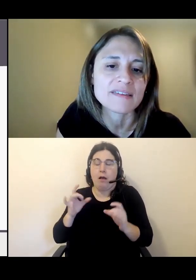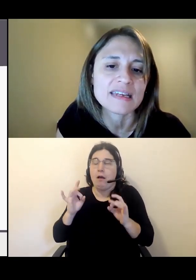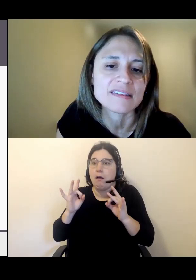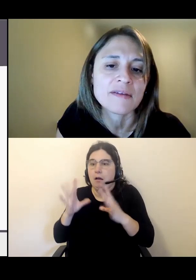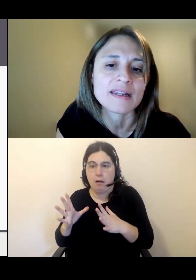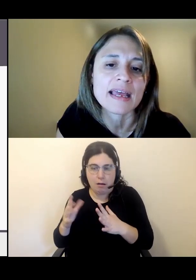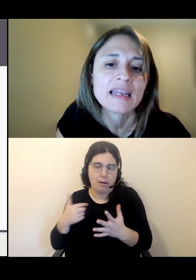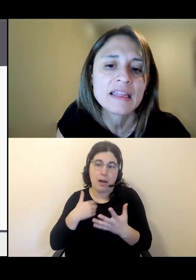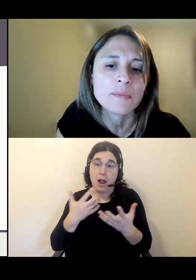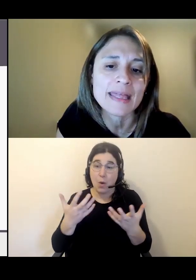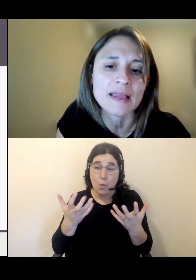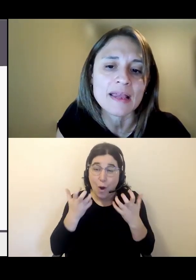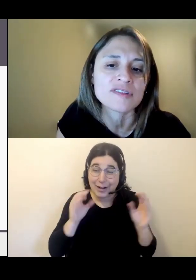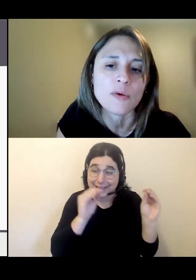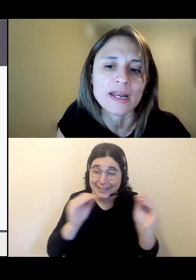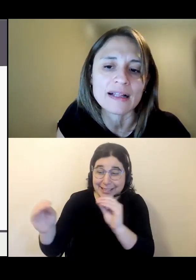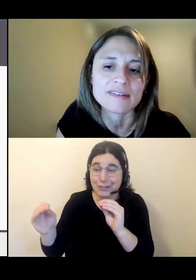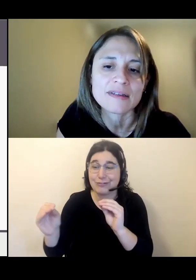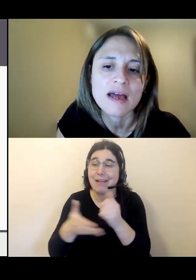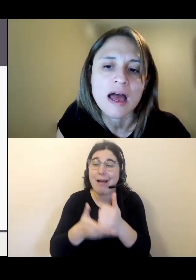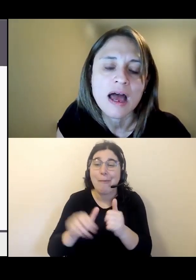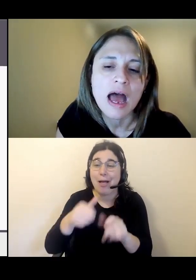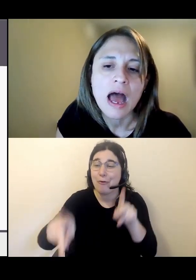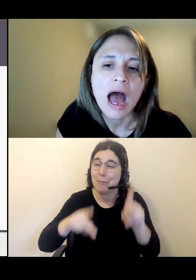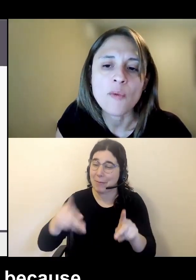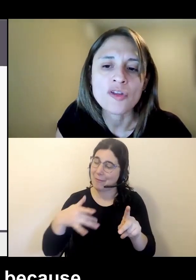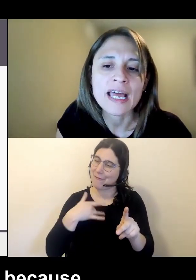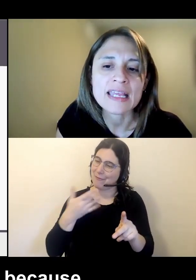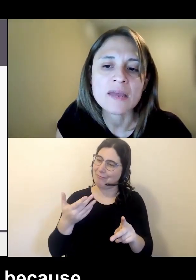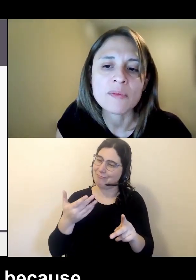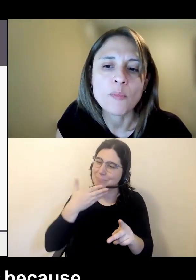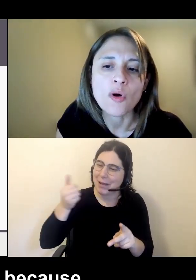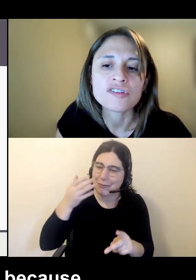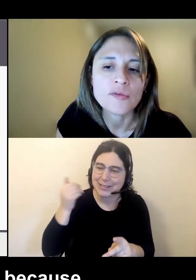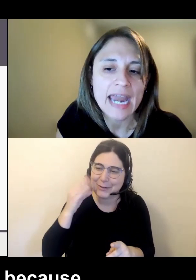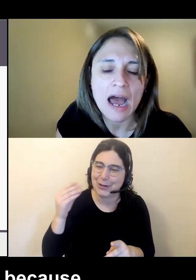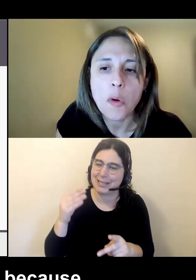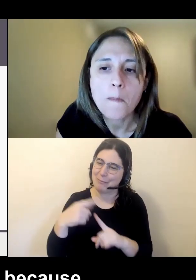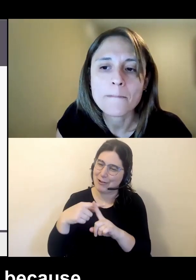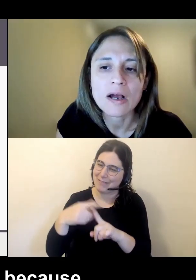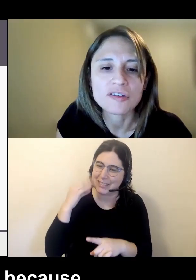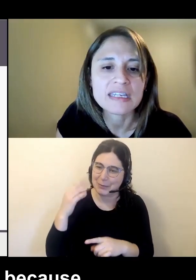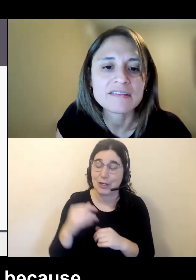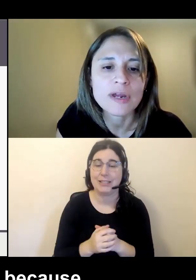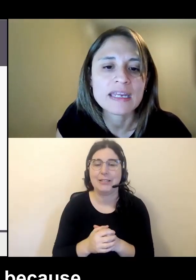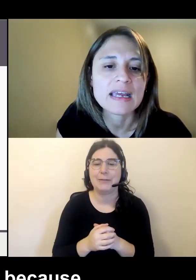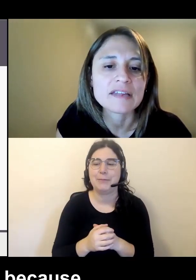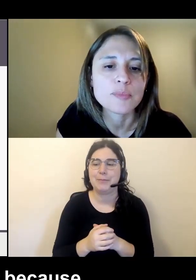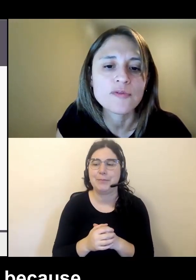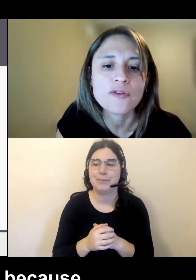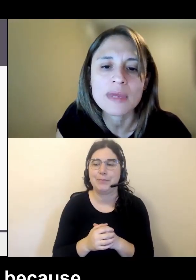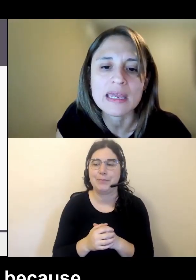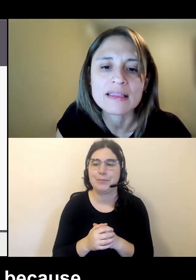experiences to make things even a little better for someone else. I want that even more so now because this